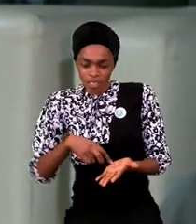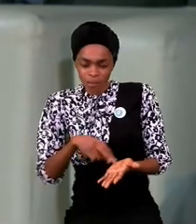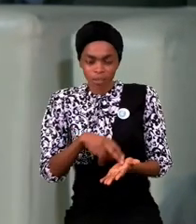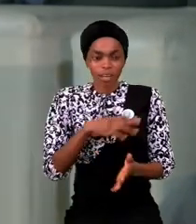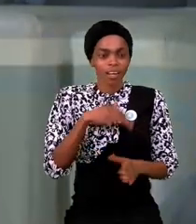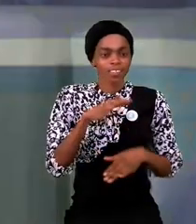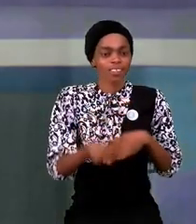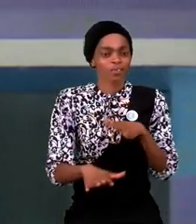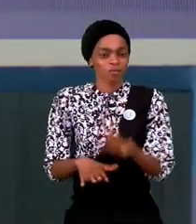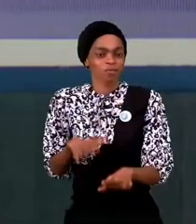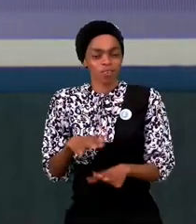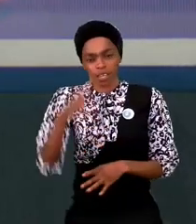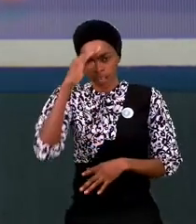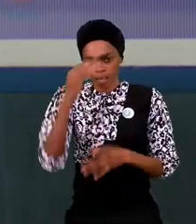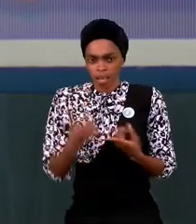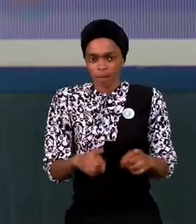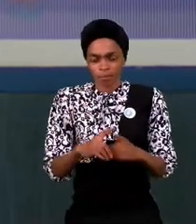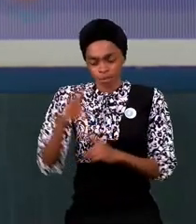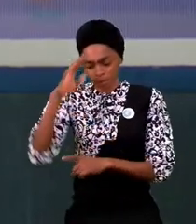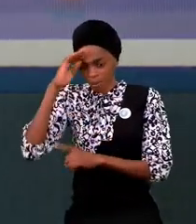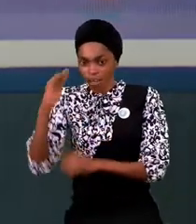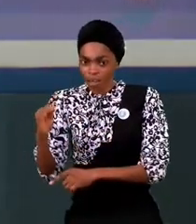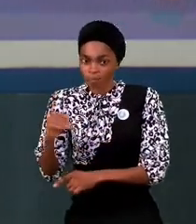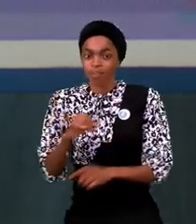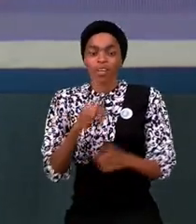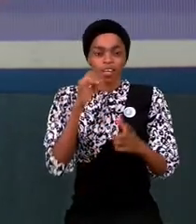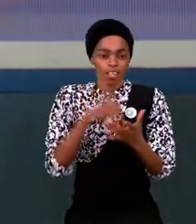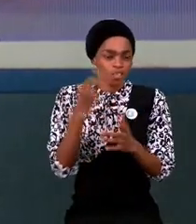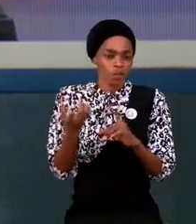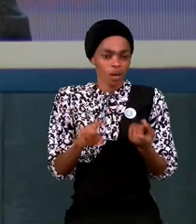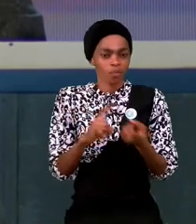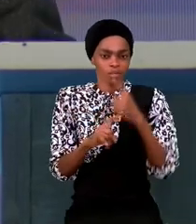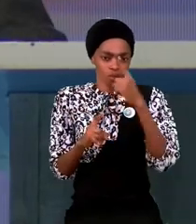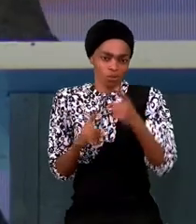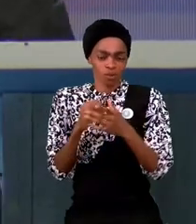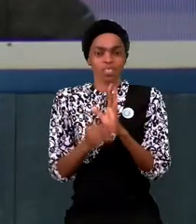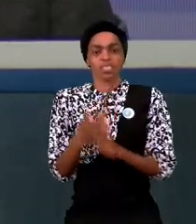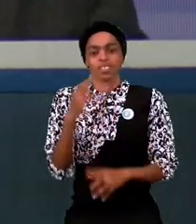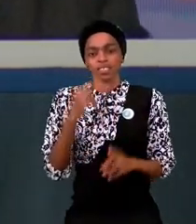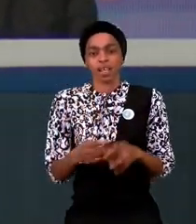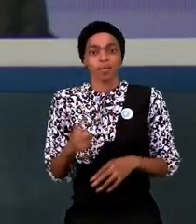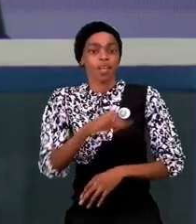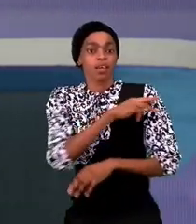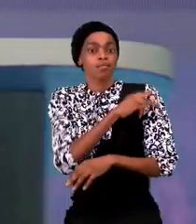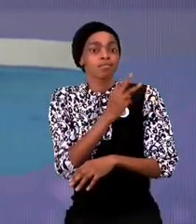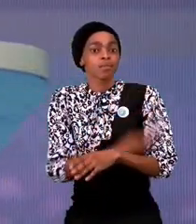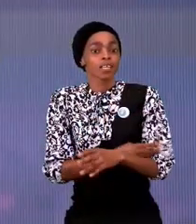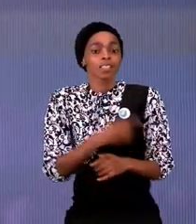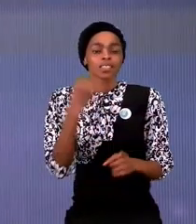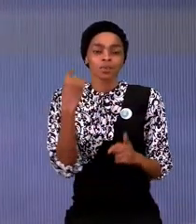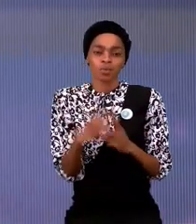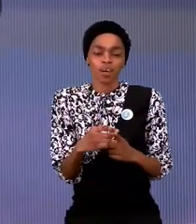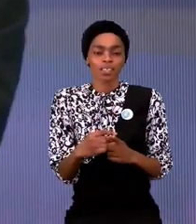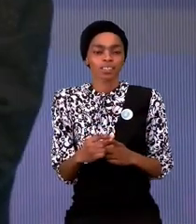mighty word with ever manifold wonders. There are three things we're looking at.